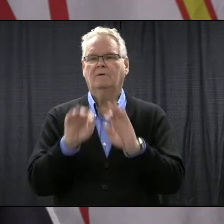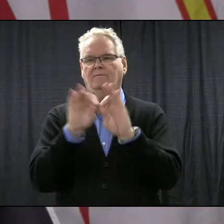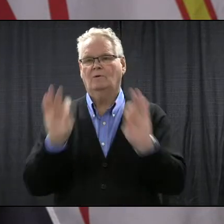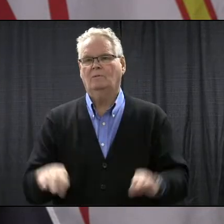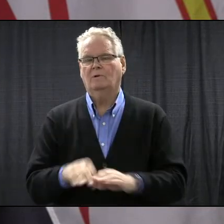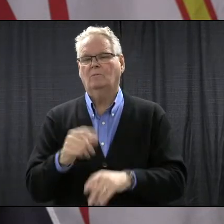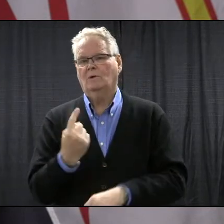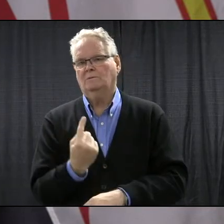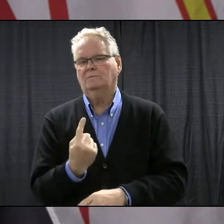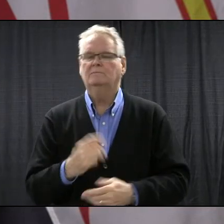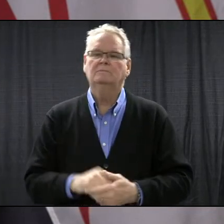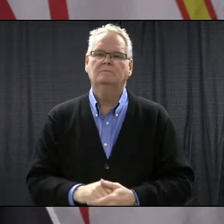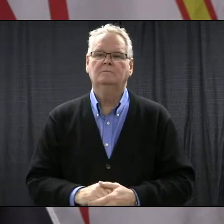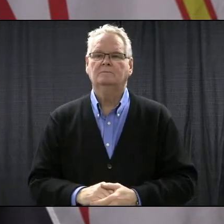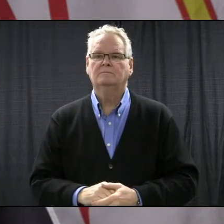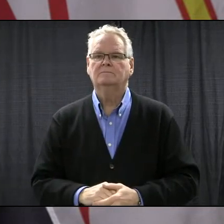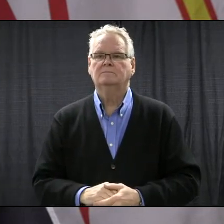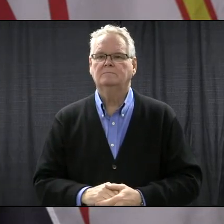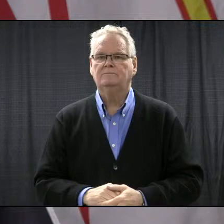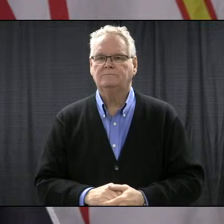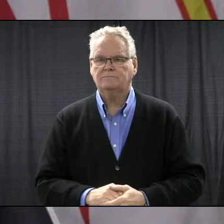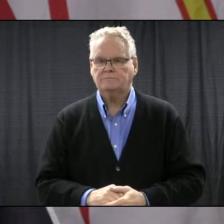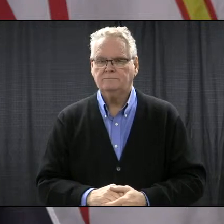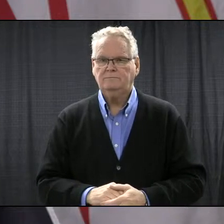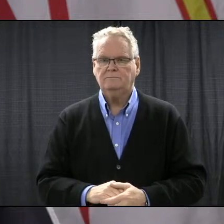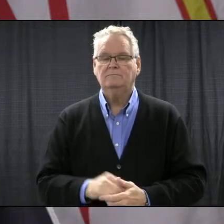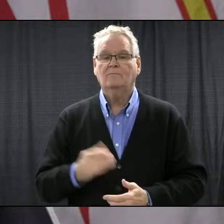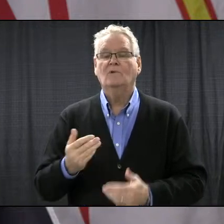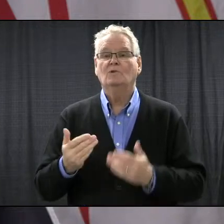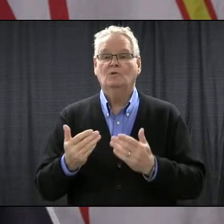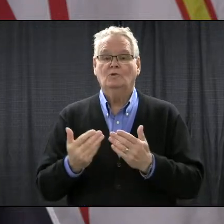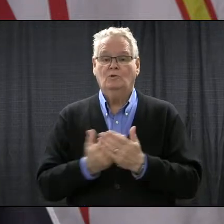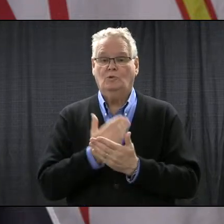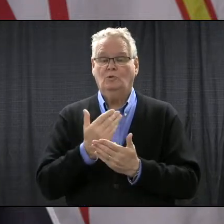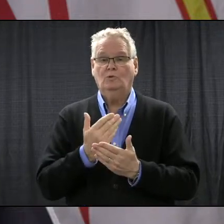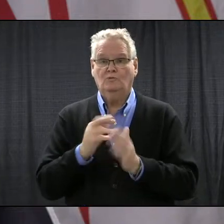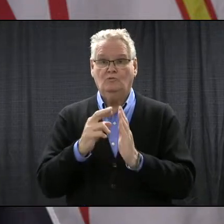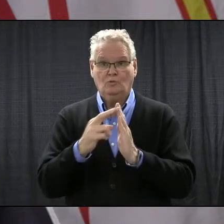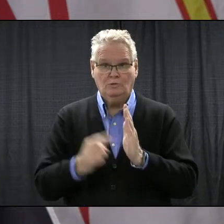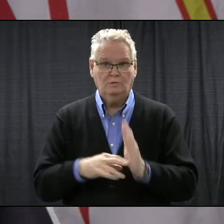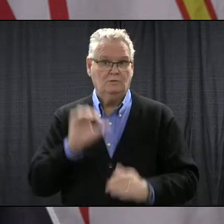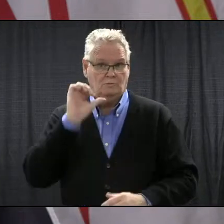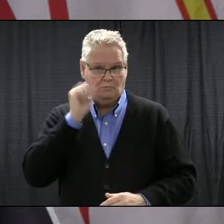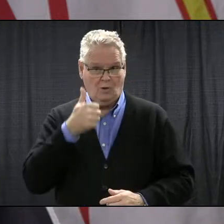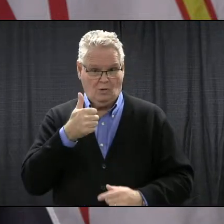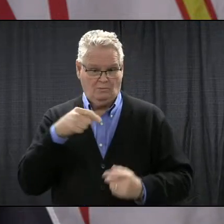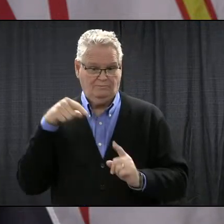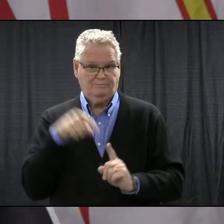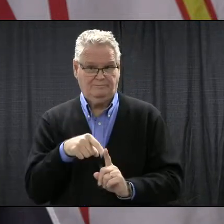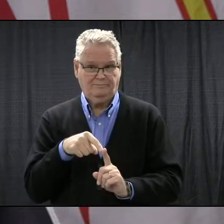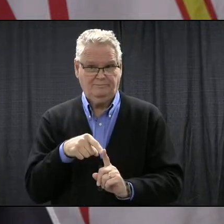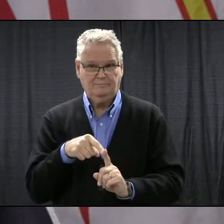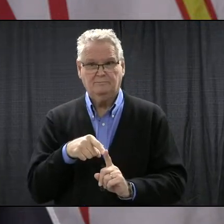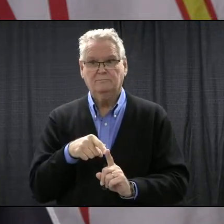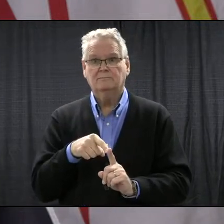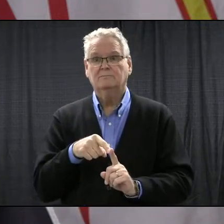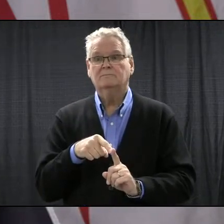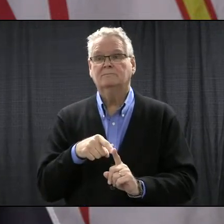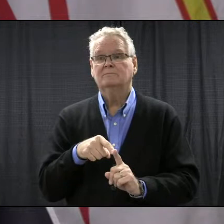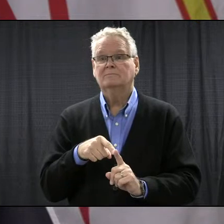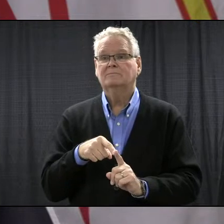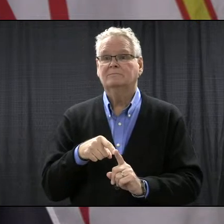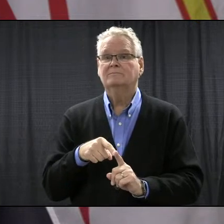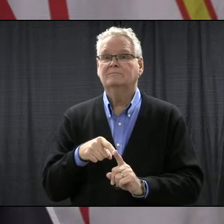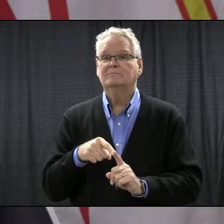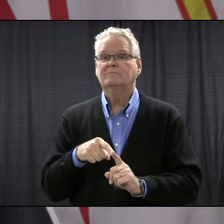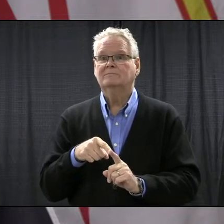In addition to changes in travel, Step 1 includes a further easing of restrictions within the province. For formal